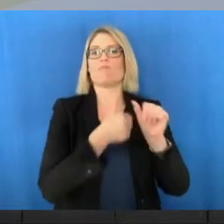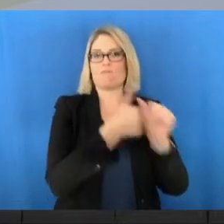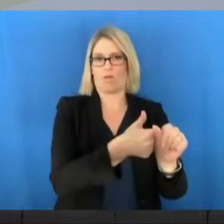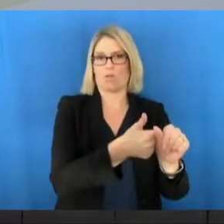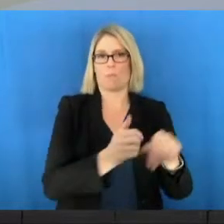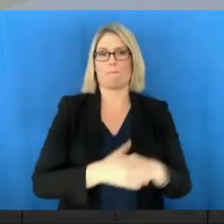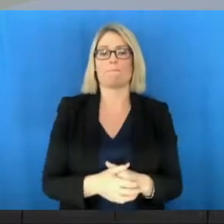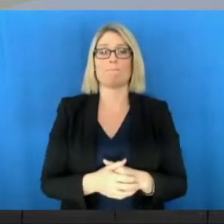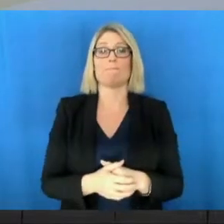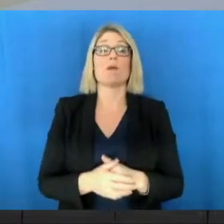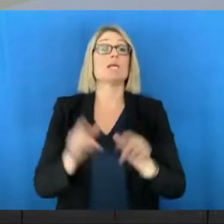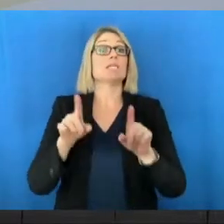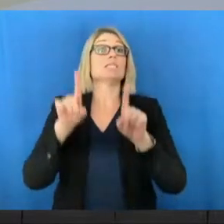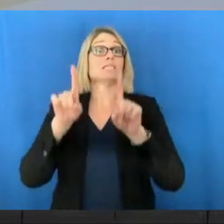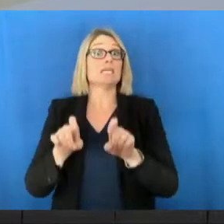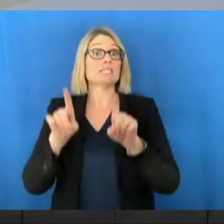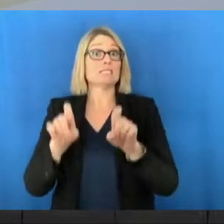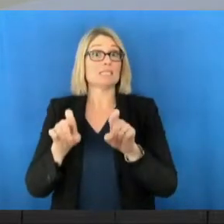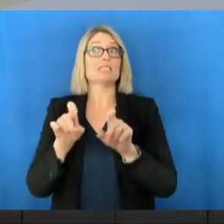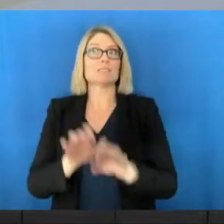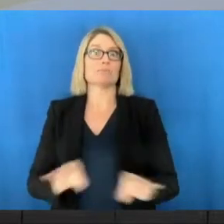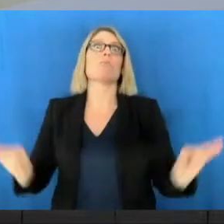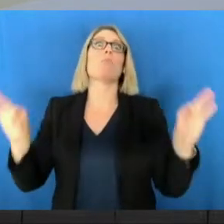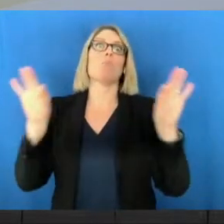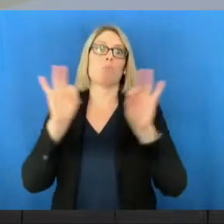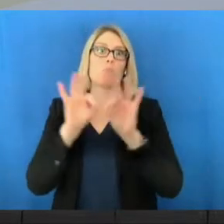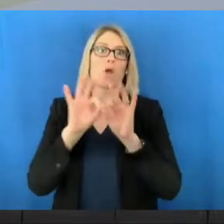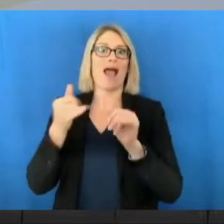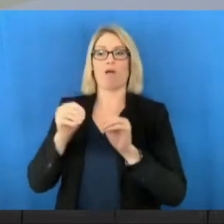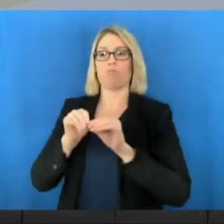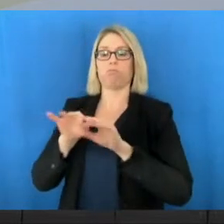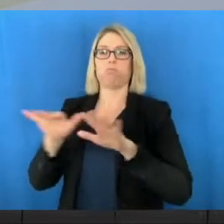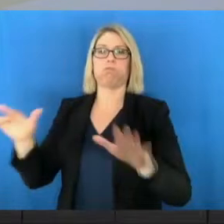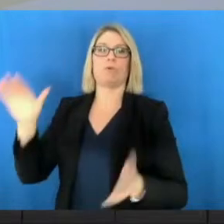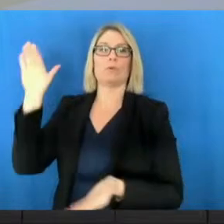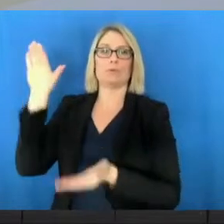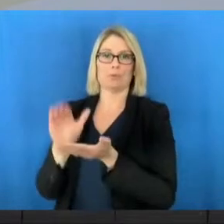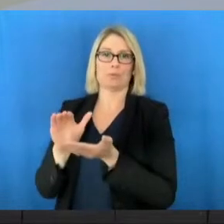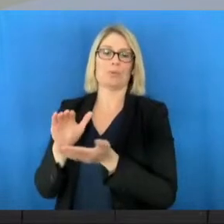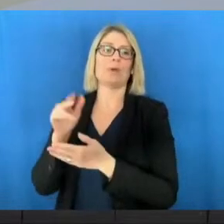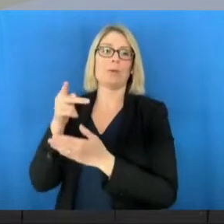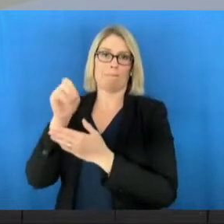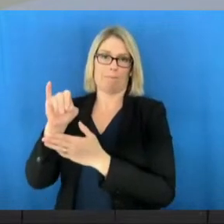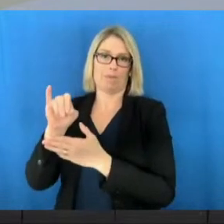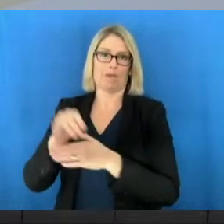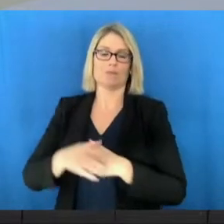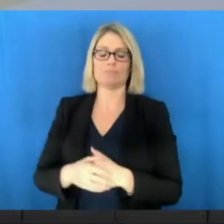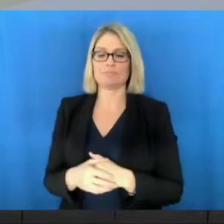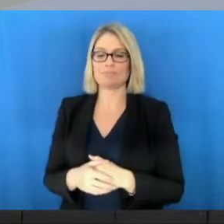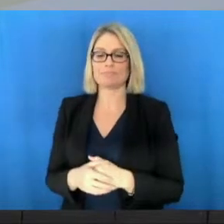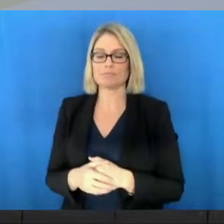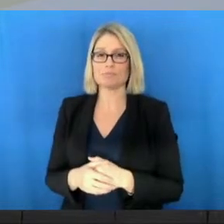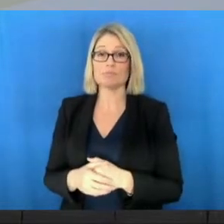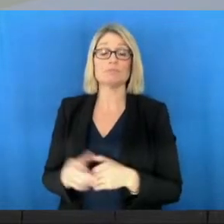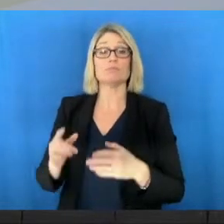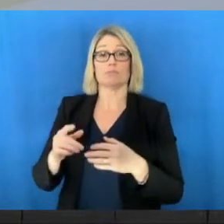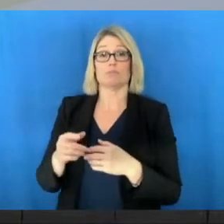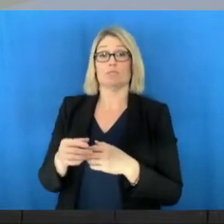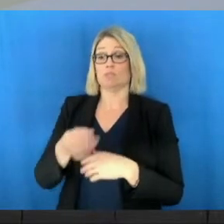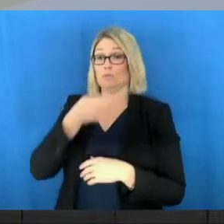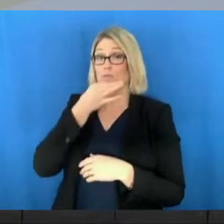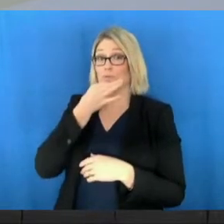Testing is also a key pillar of our strategy to limit transmission of COVID-19 in PEI. Effective immediately,